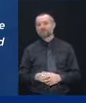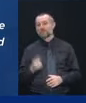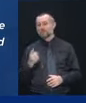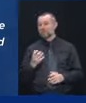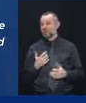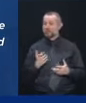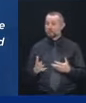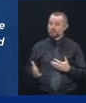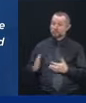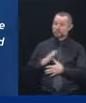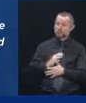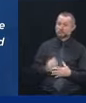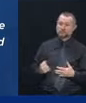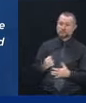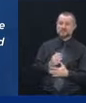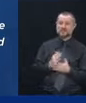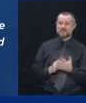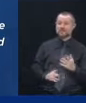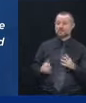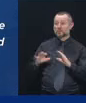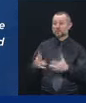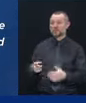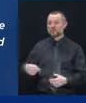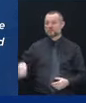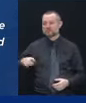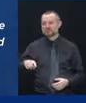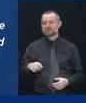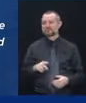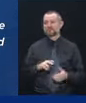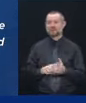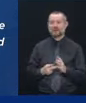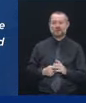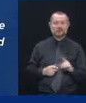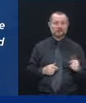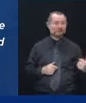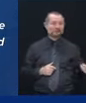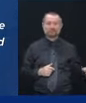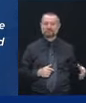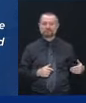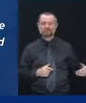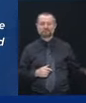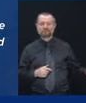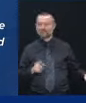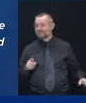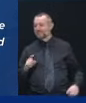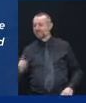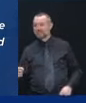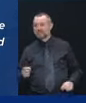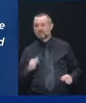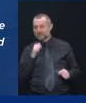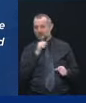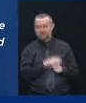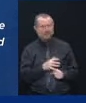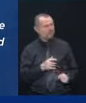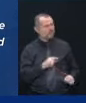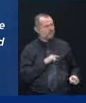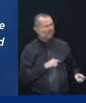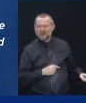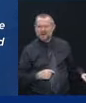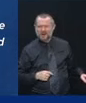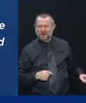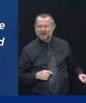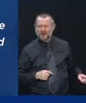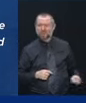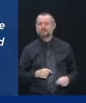prioritize someone, well, then you have to deprioritize someone. We have 15 million